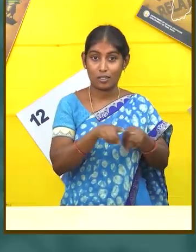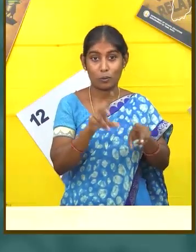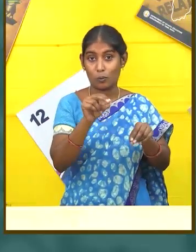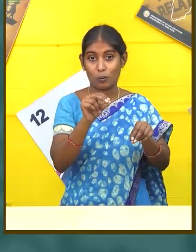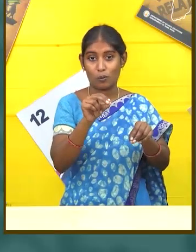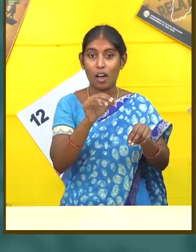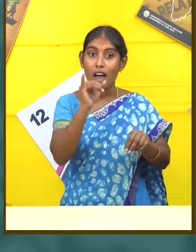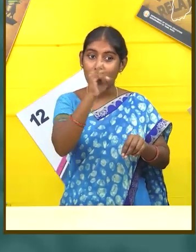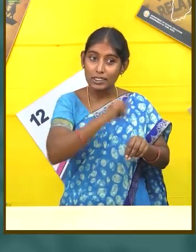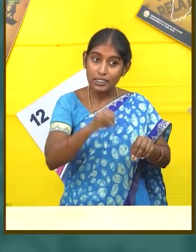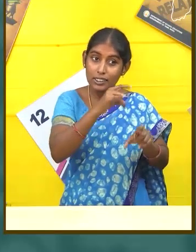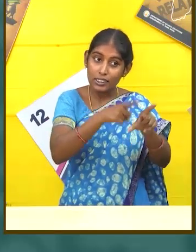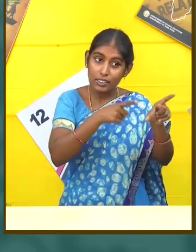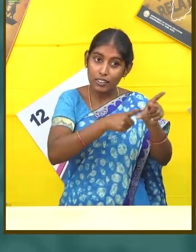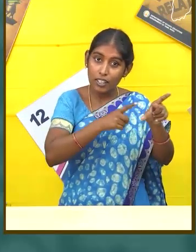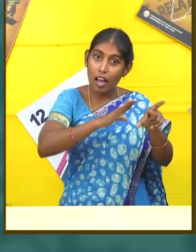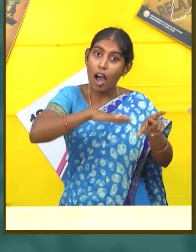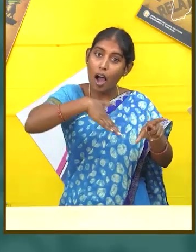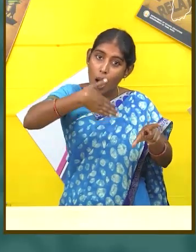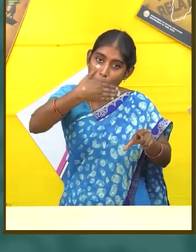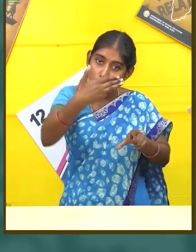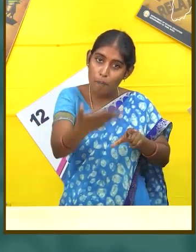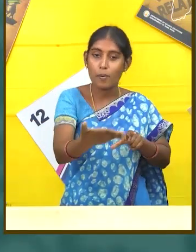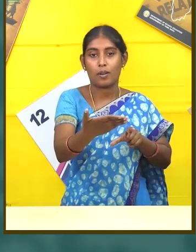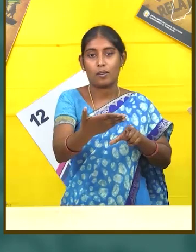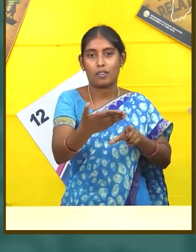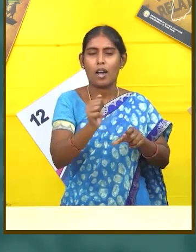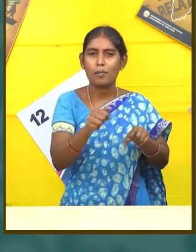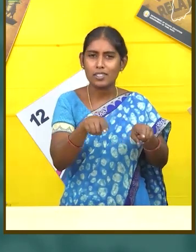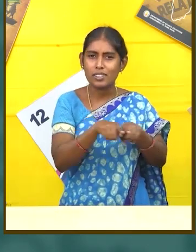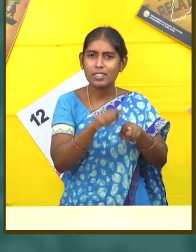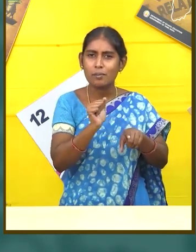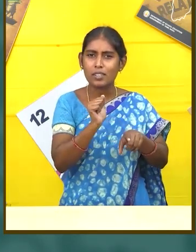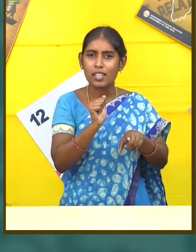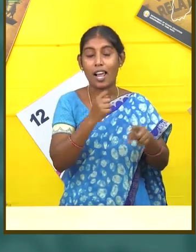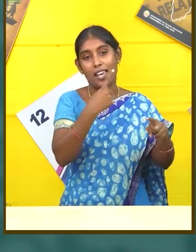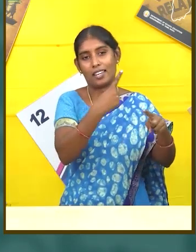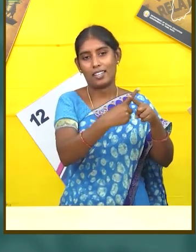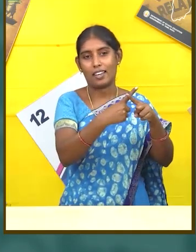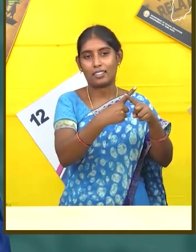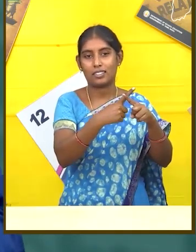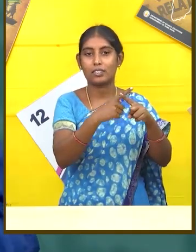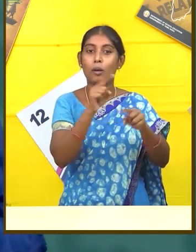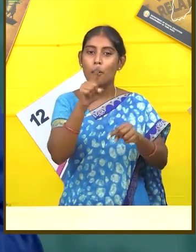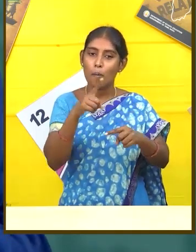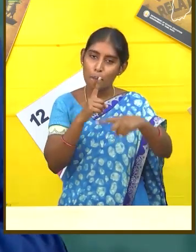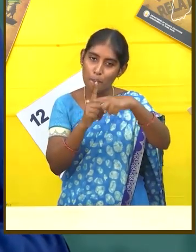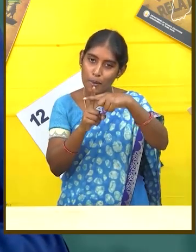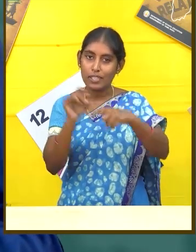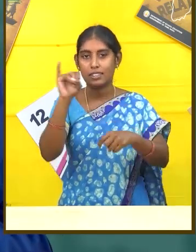No. Because after 6 years, definitely in the present age plus 6 only. So, x plus